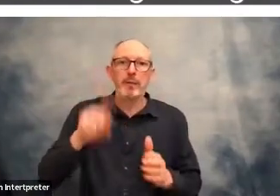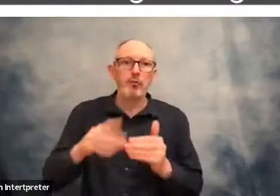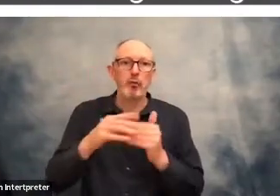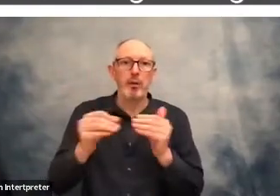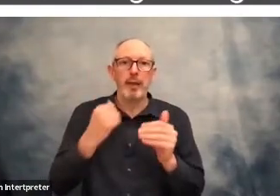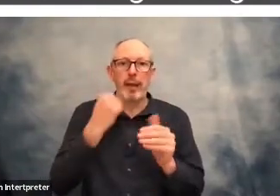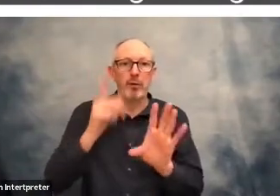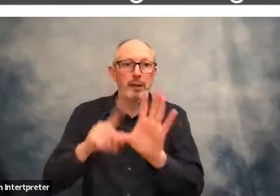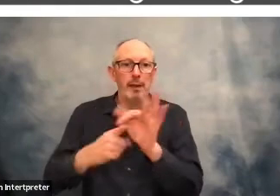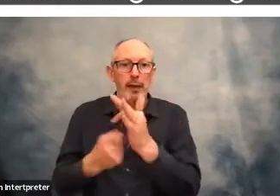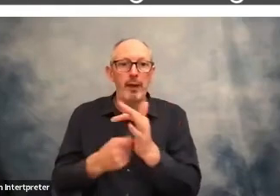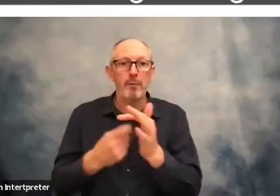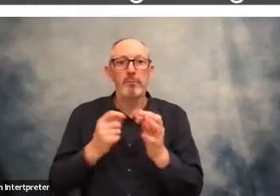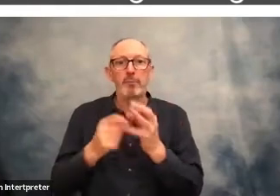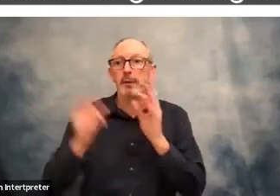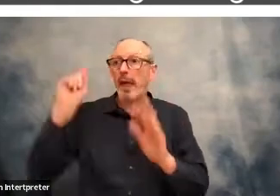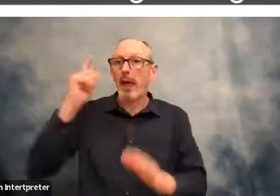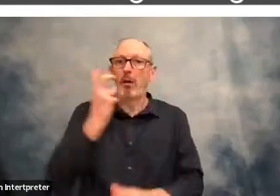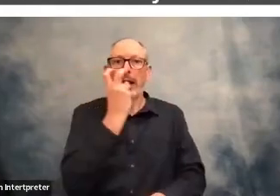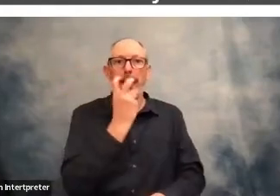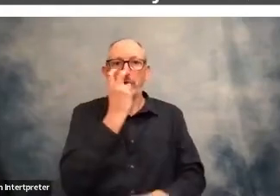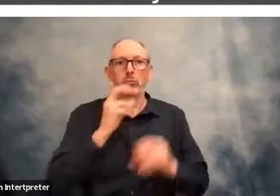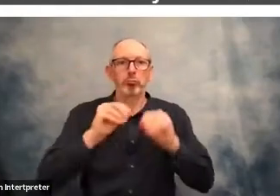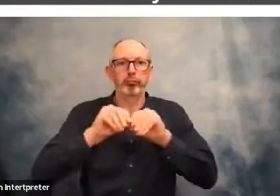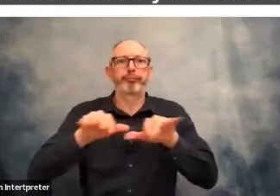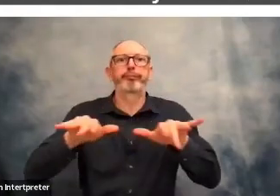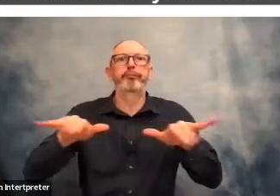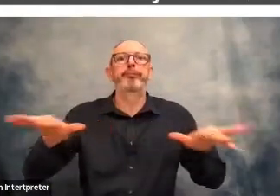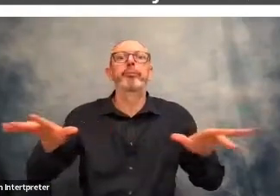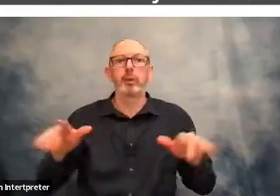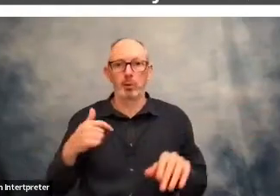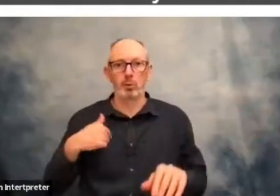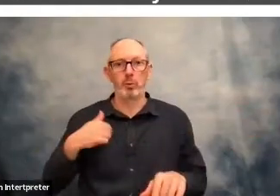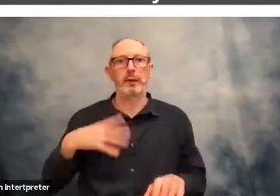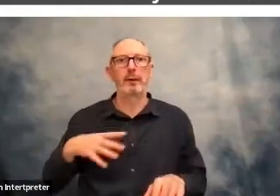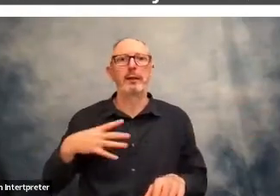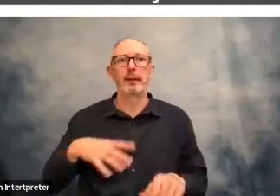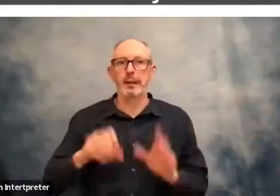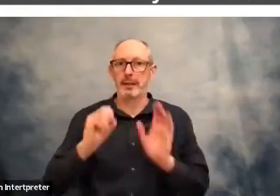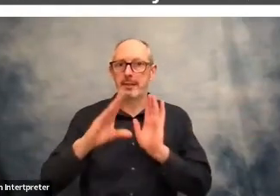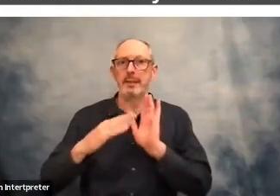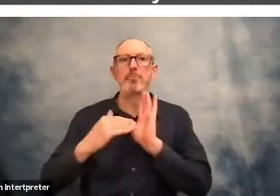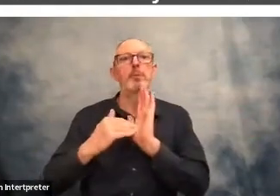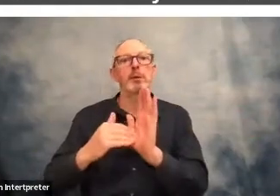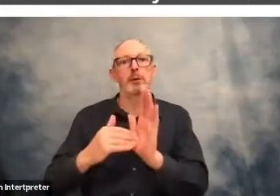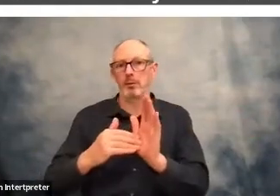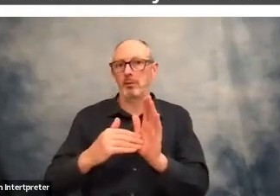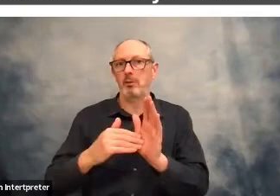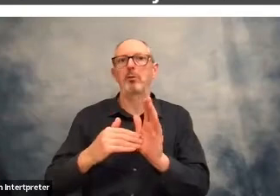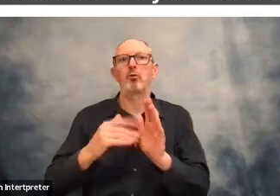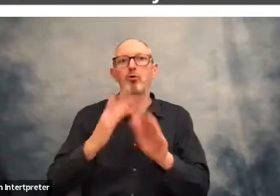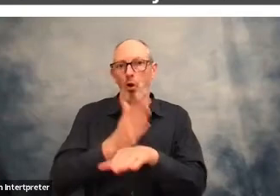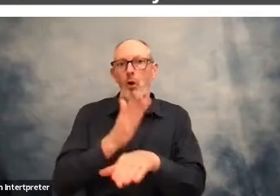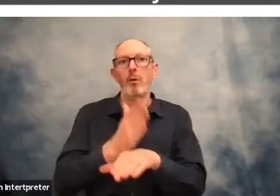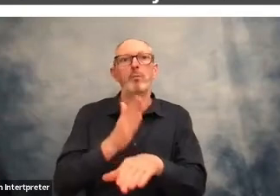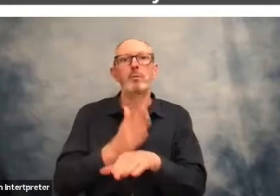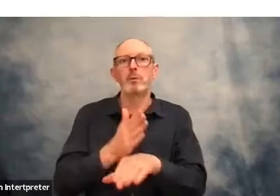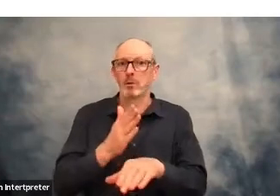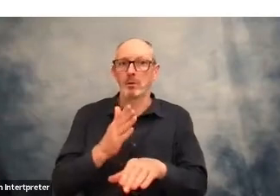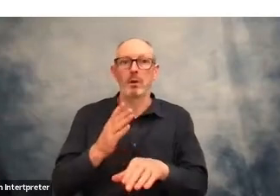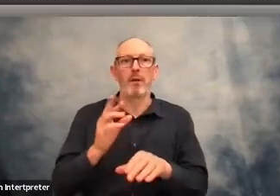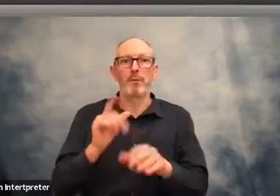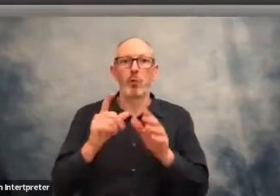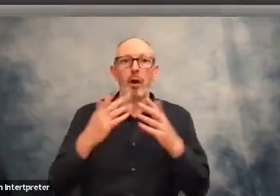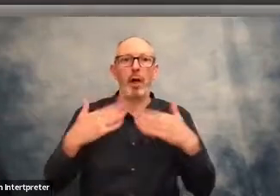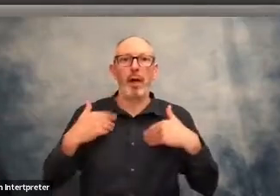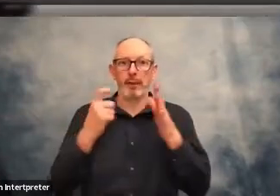the aging population is growing so fast, we're projecting that 10 million healthcare worker jobs are going to go unfilled in just the next 4 years.